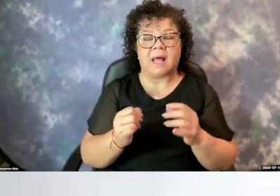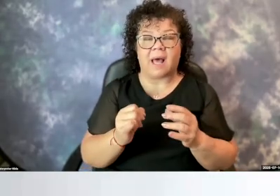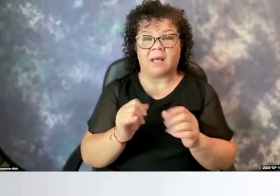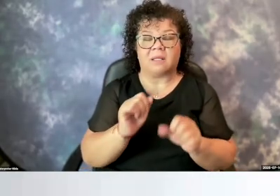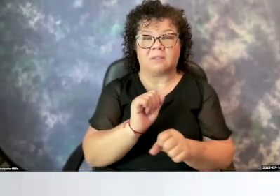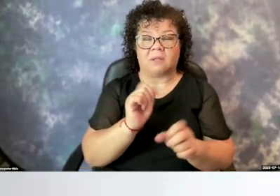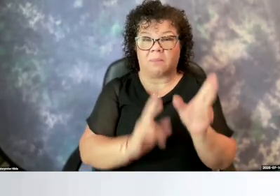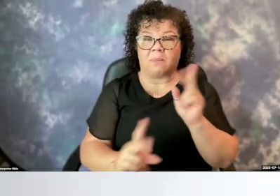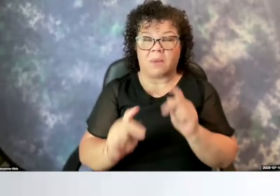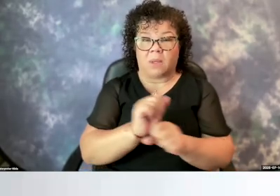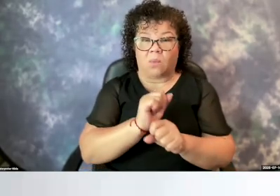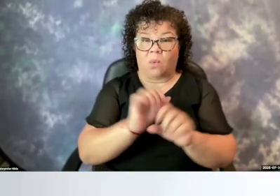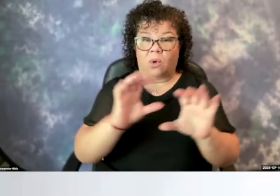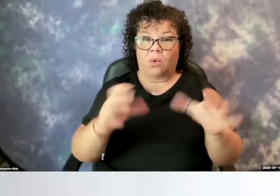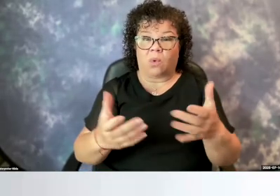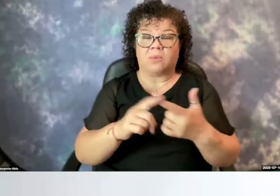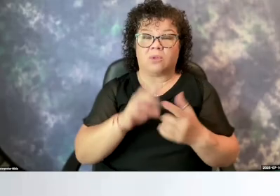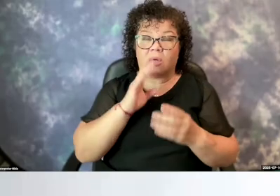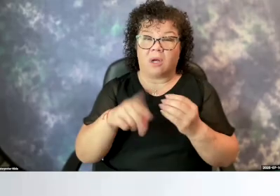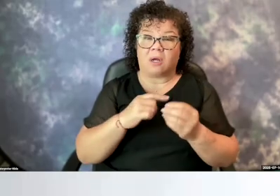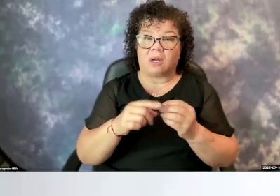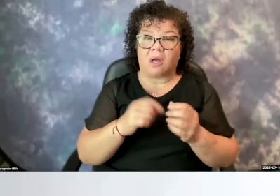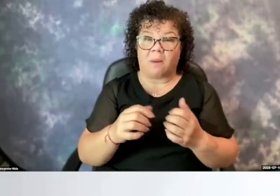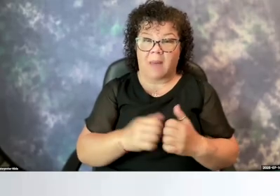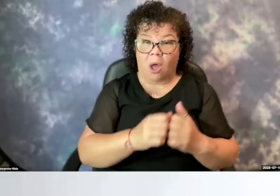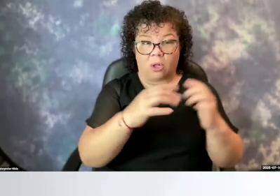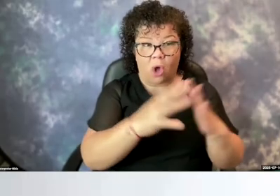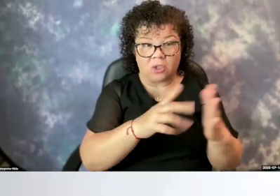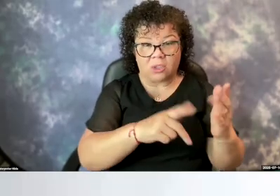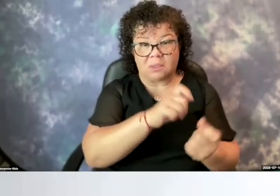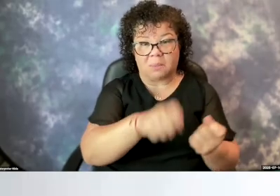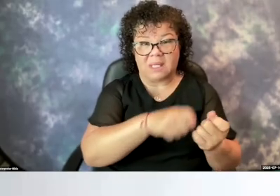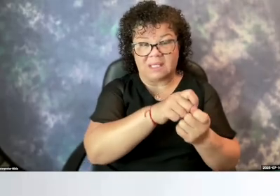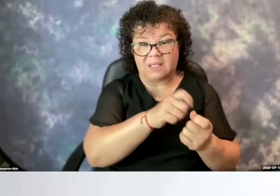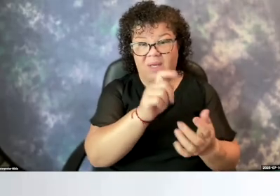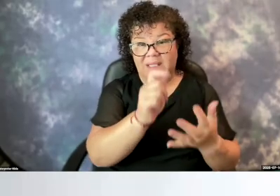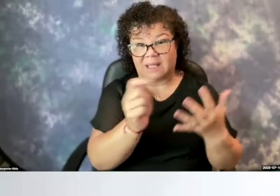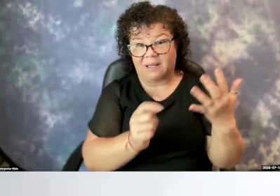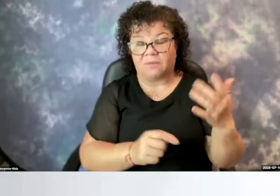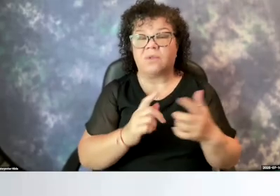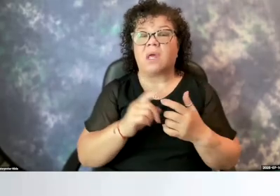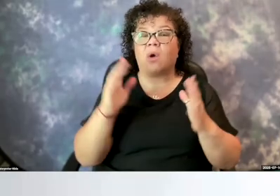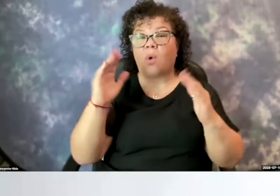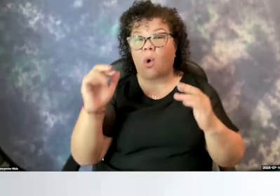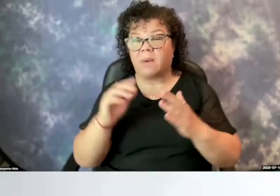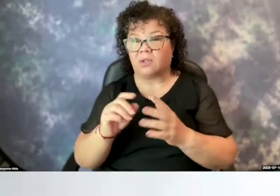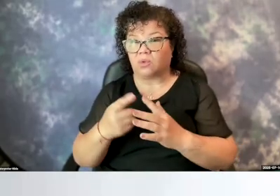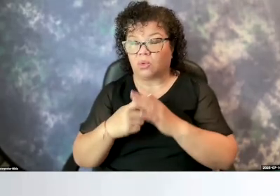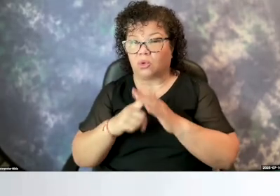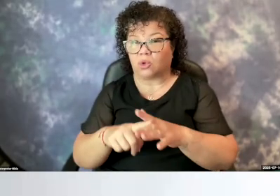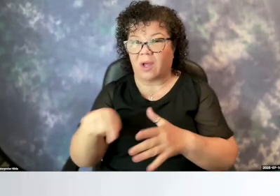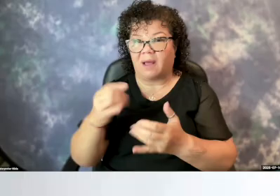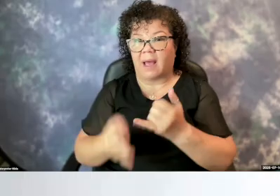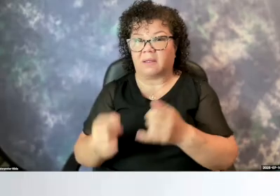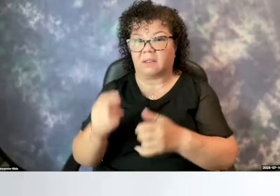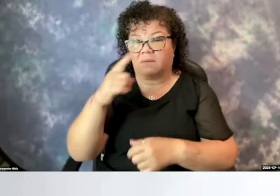ZAP. Staff plans to hold one last public work group on July 17th to discuss launch specifics with a hope of launching